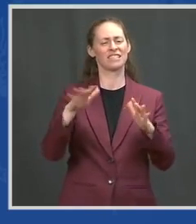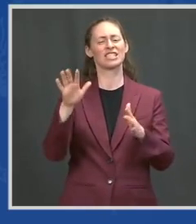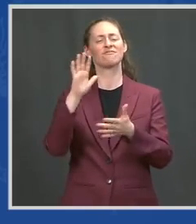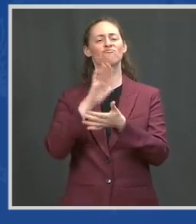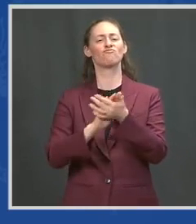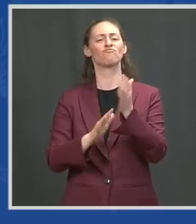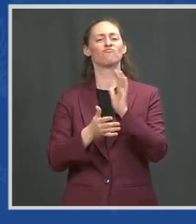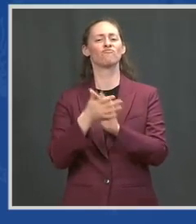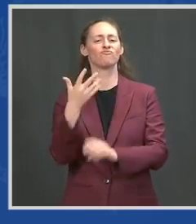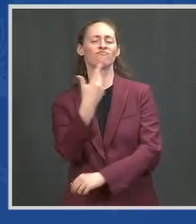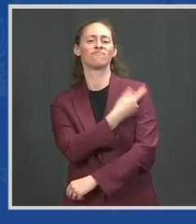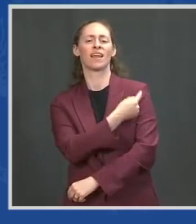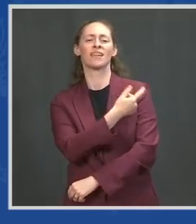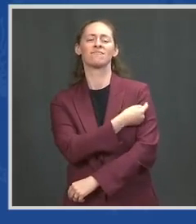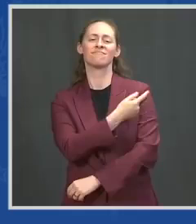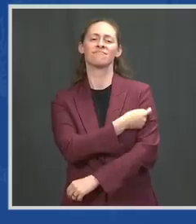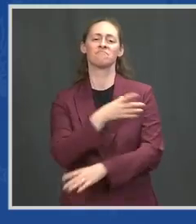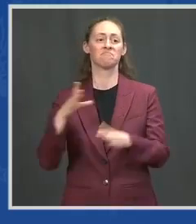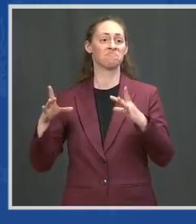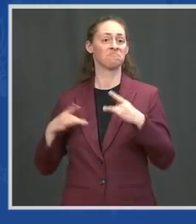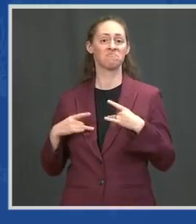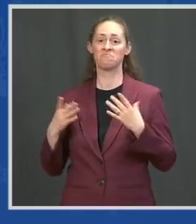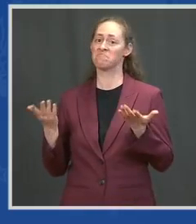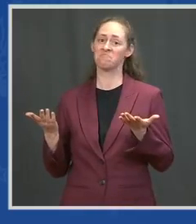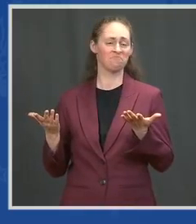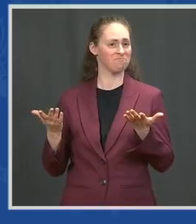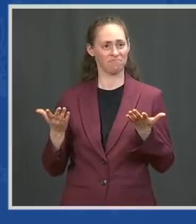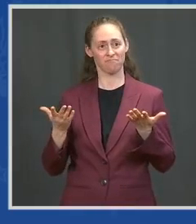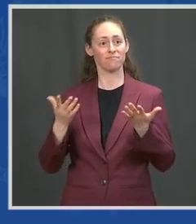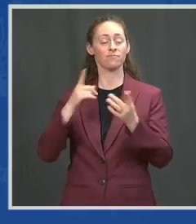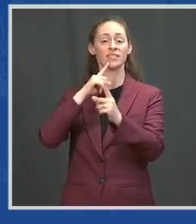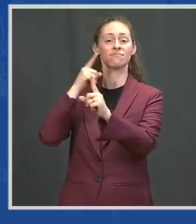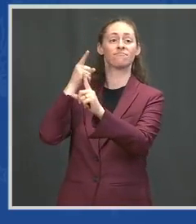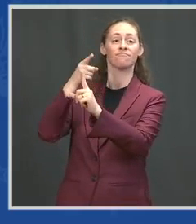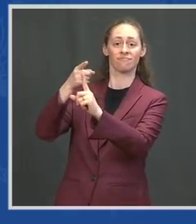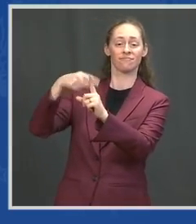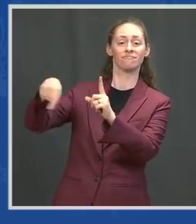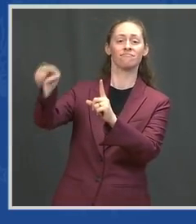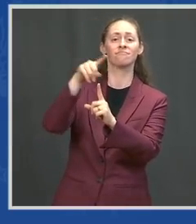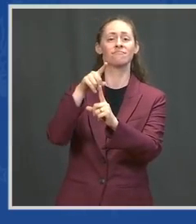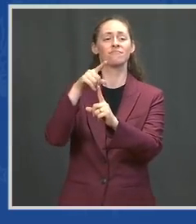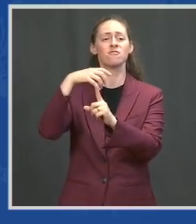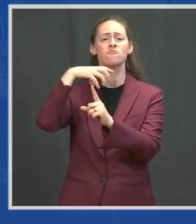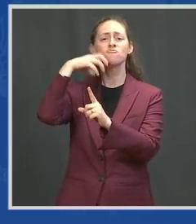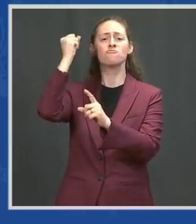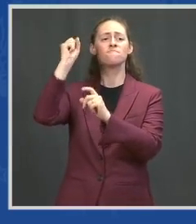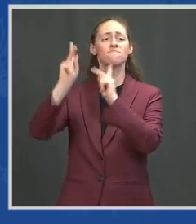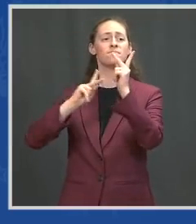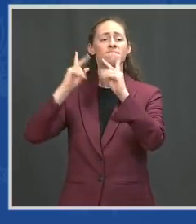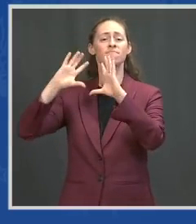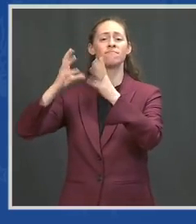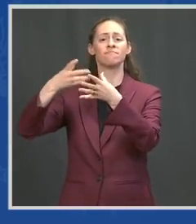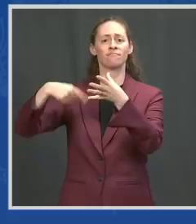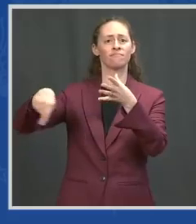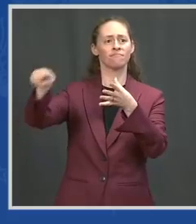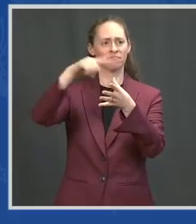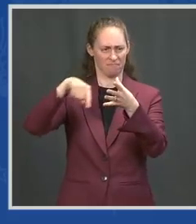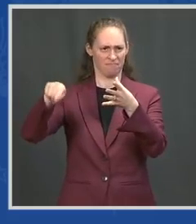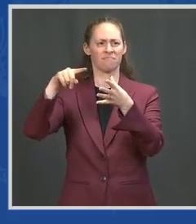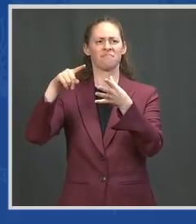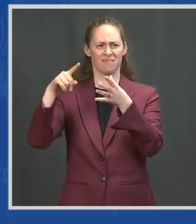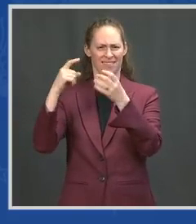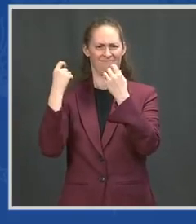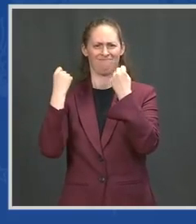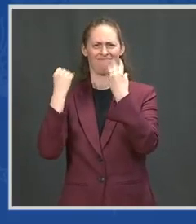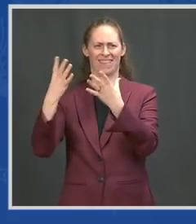shot. 70% of the seniors are now fully vaccinated. It's a dramatic turnaround from where we were in